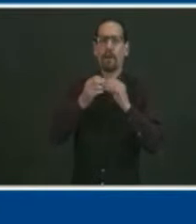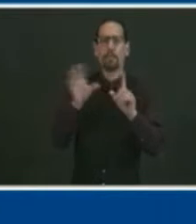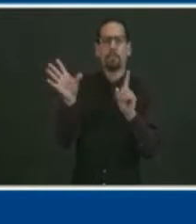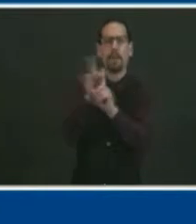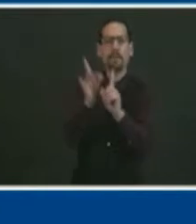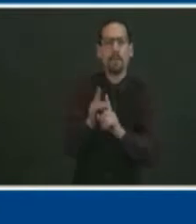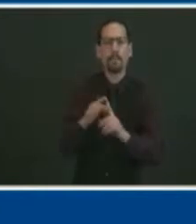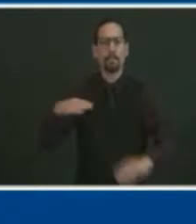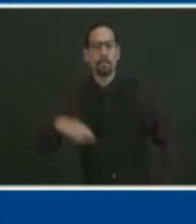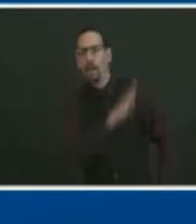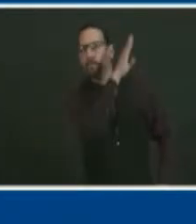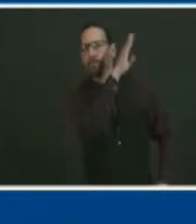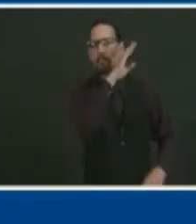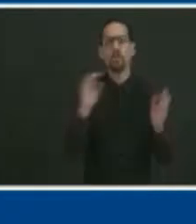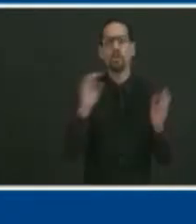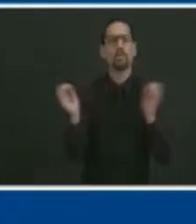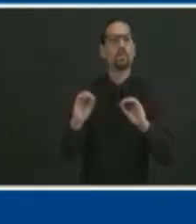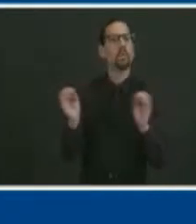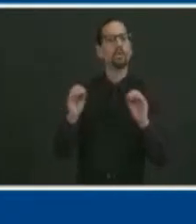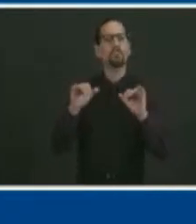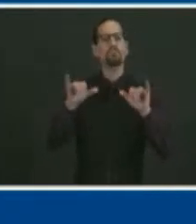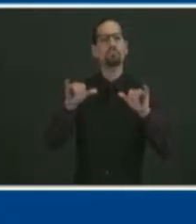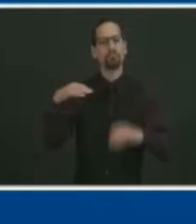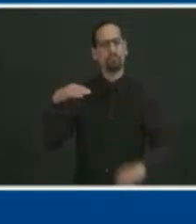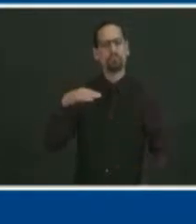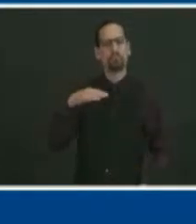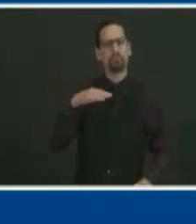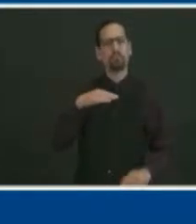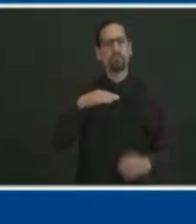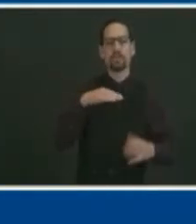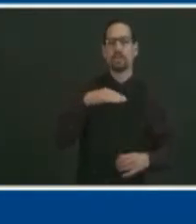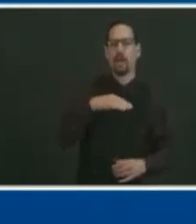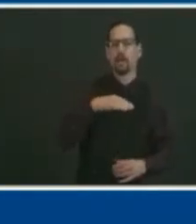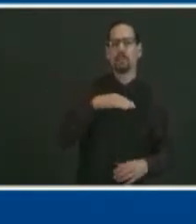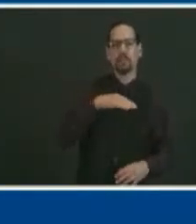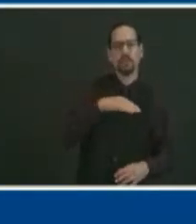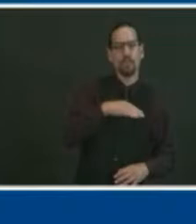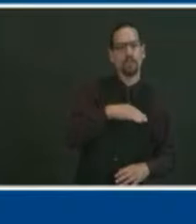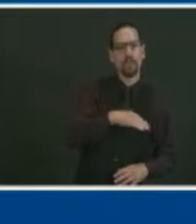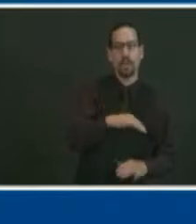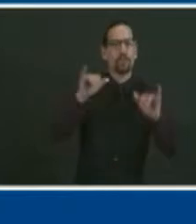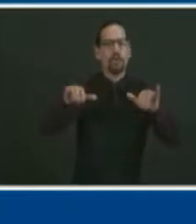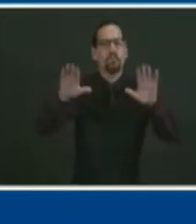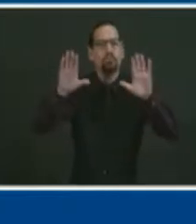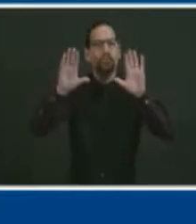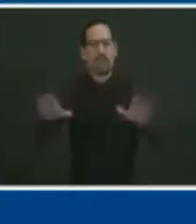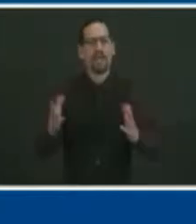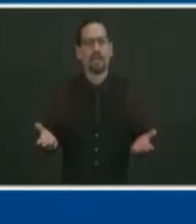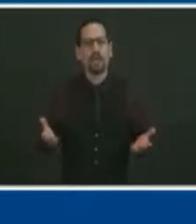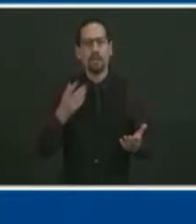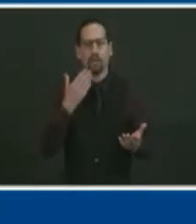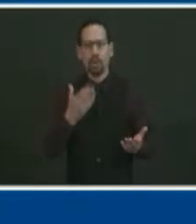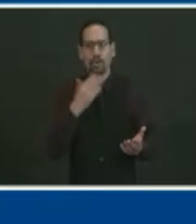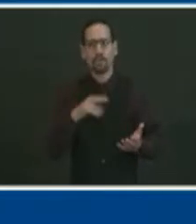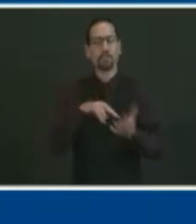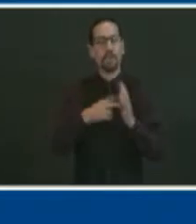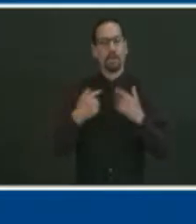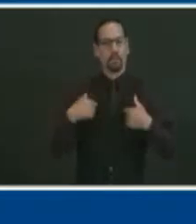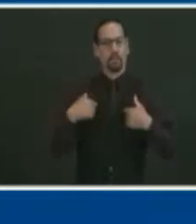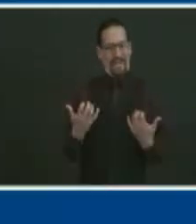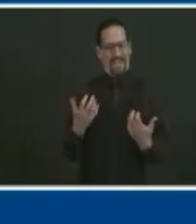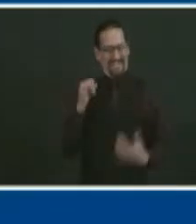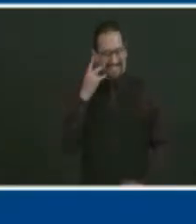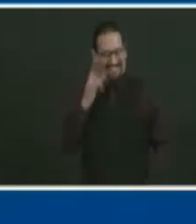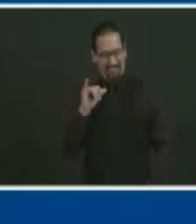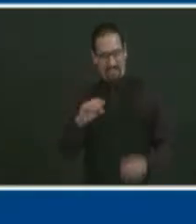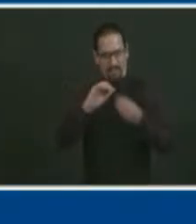continued decline, which is in percent positive, which is great. It's what we want to see.